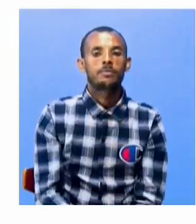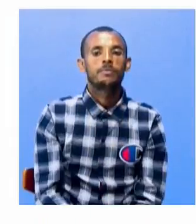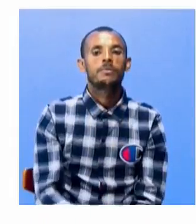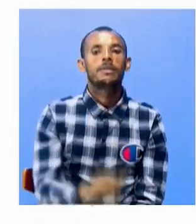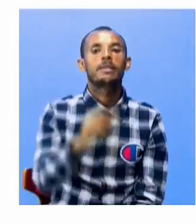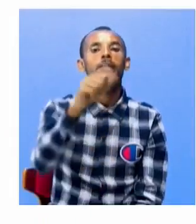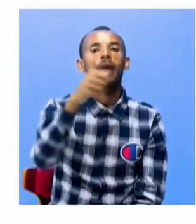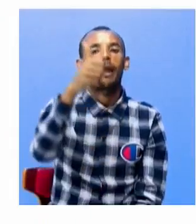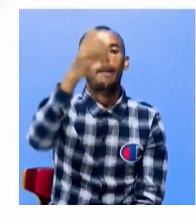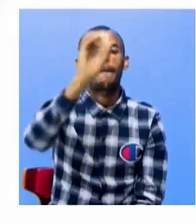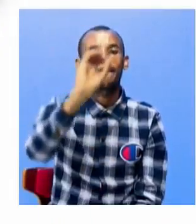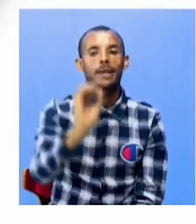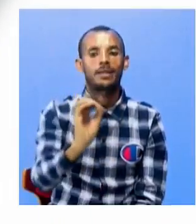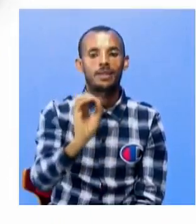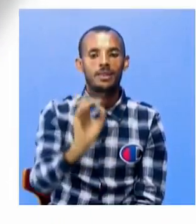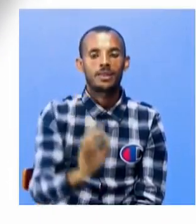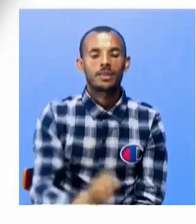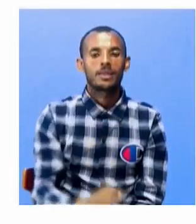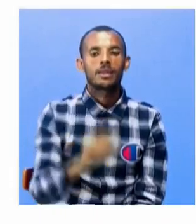10%